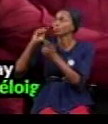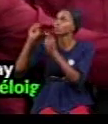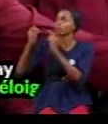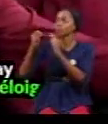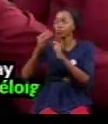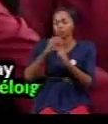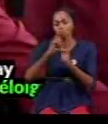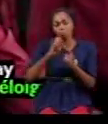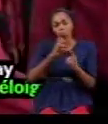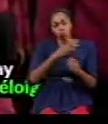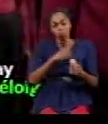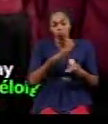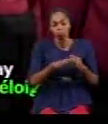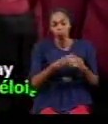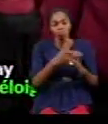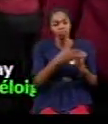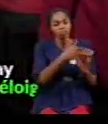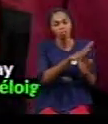away.